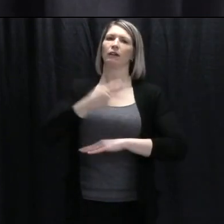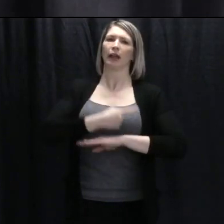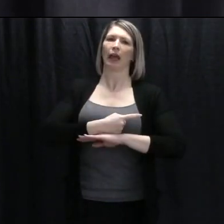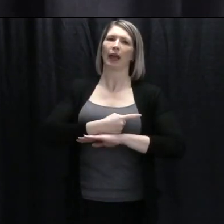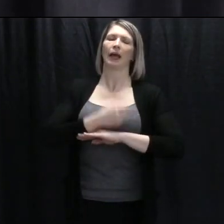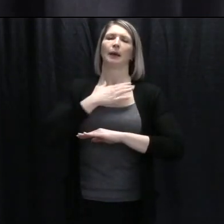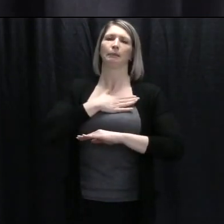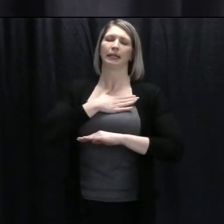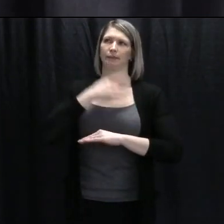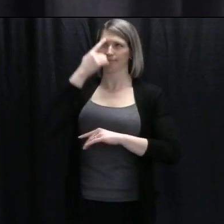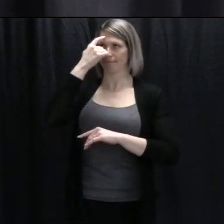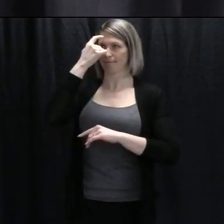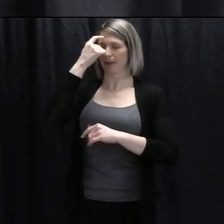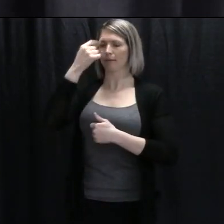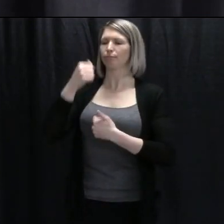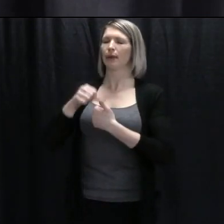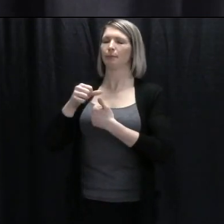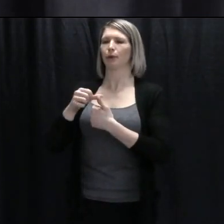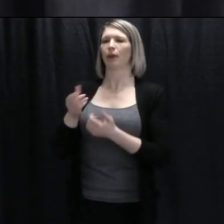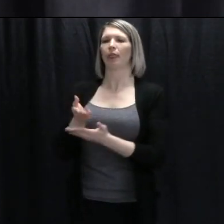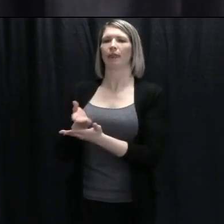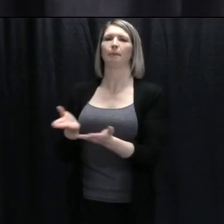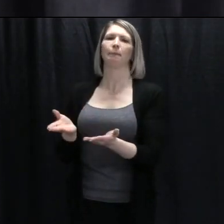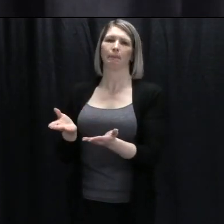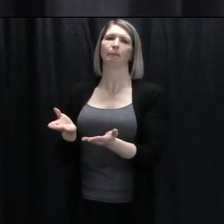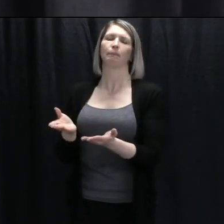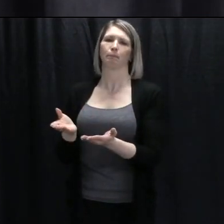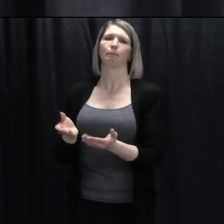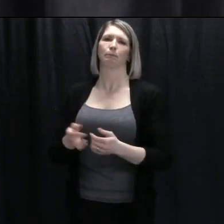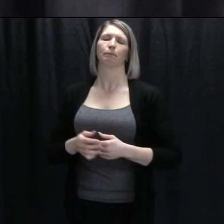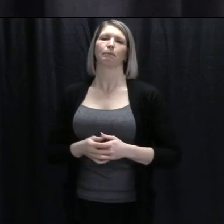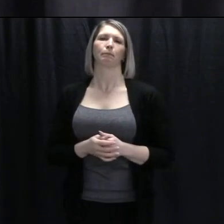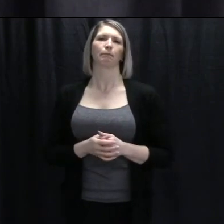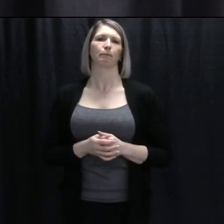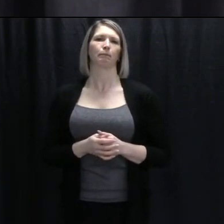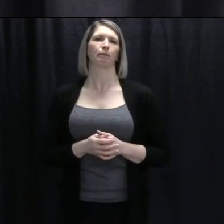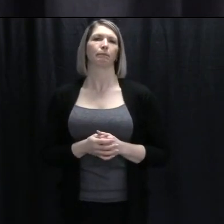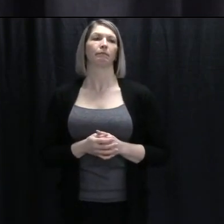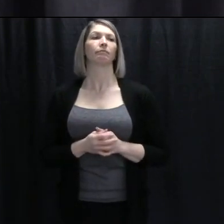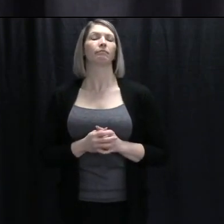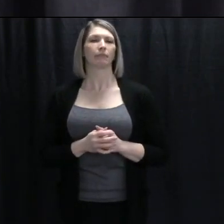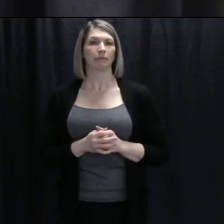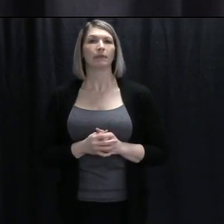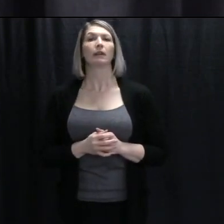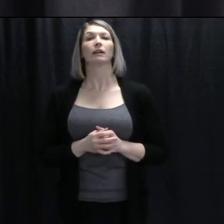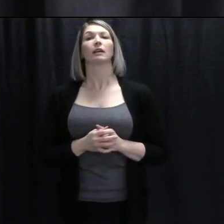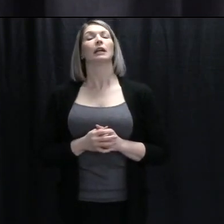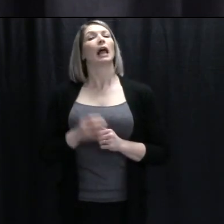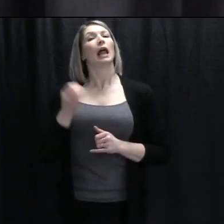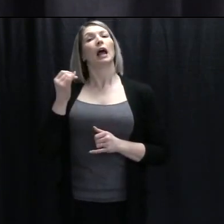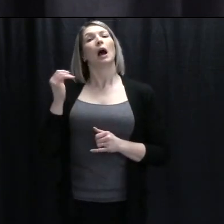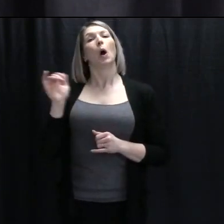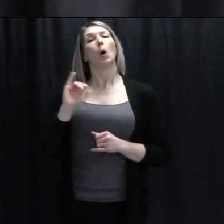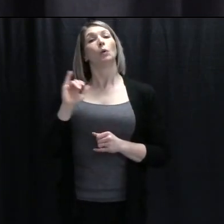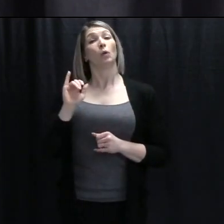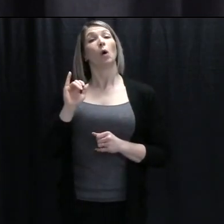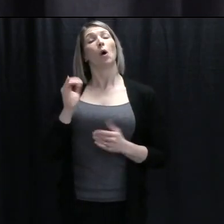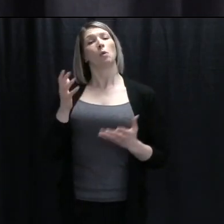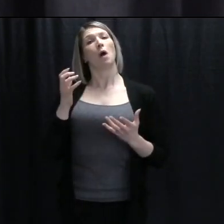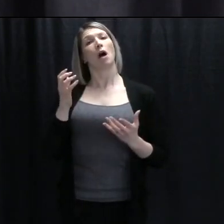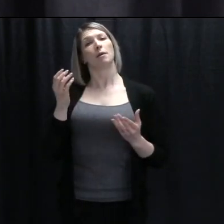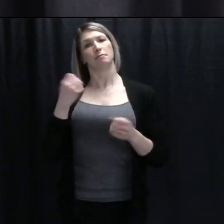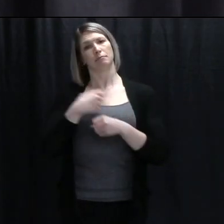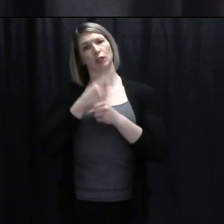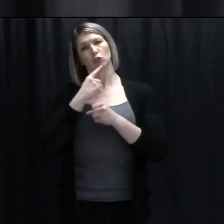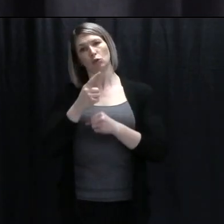supposed to mark awareness of autism. And in that vein, I would just like to close by reminding people